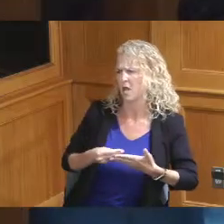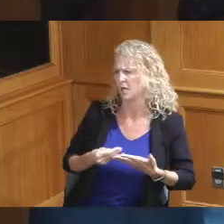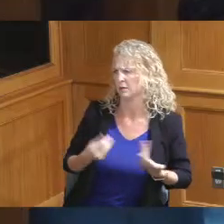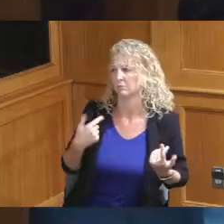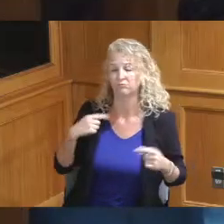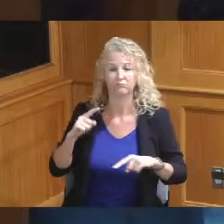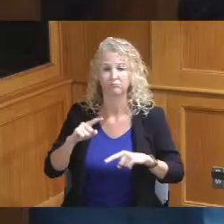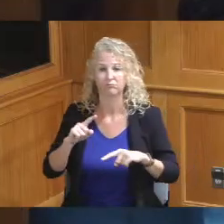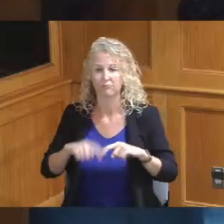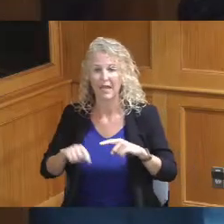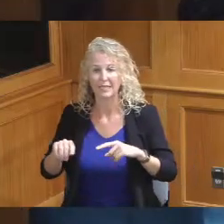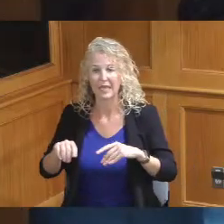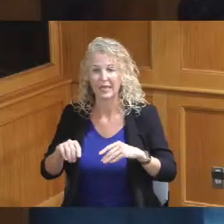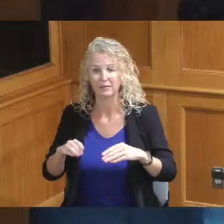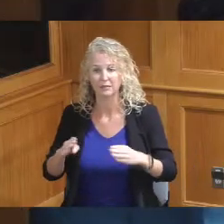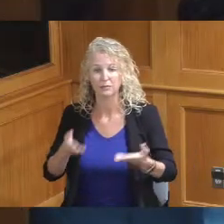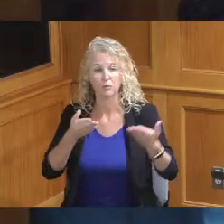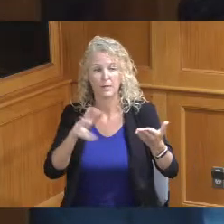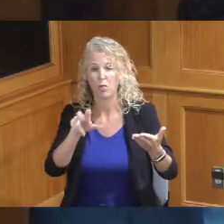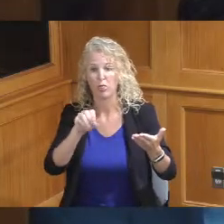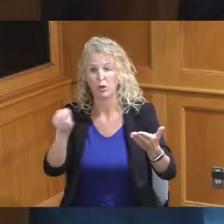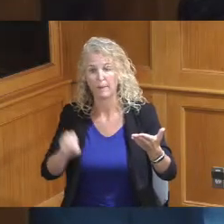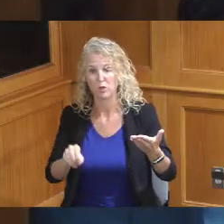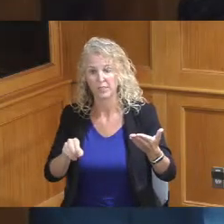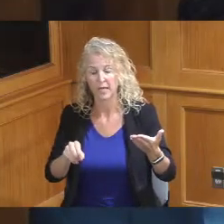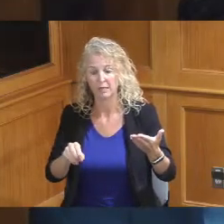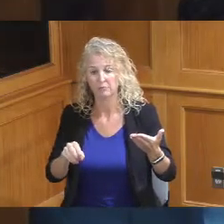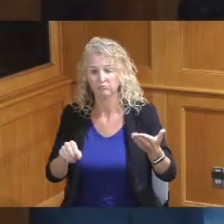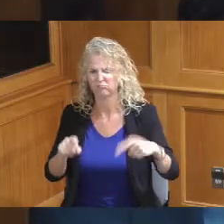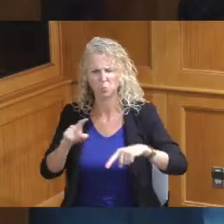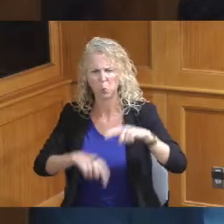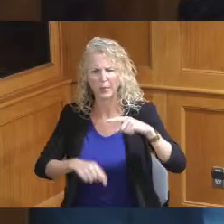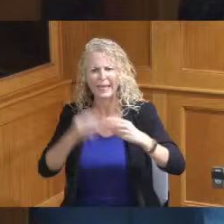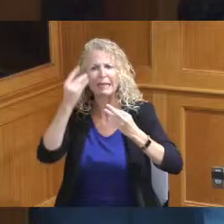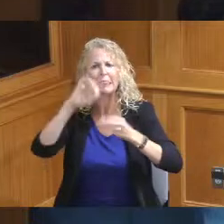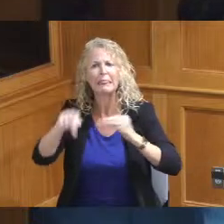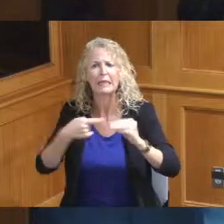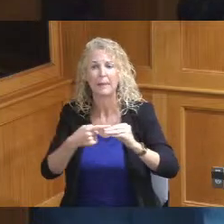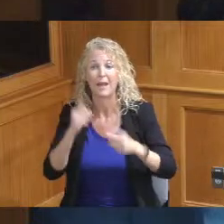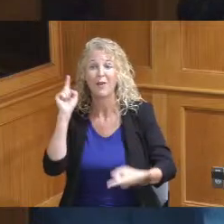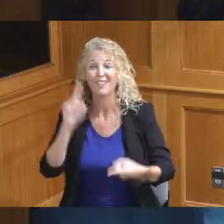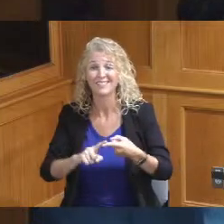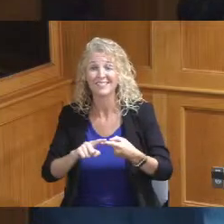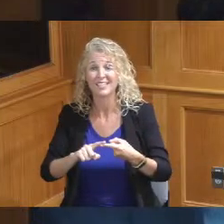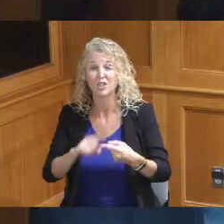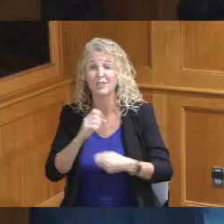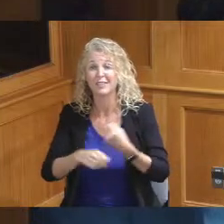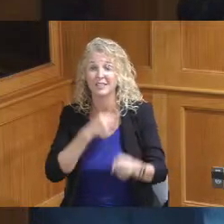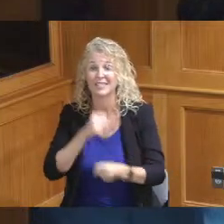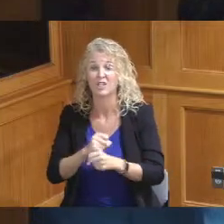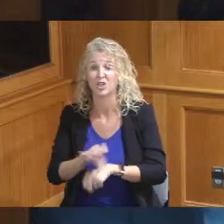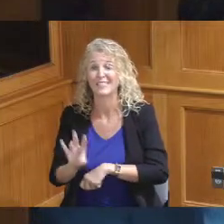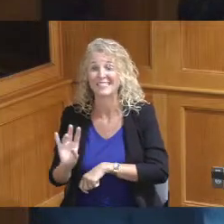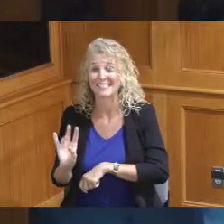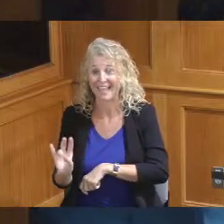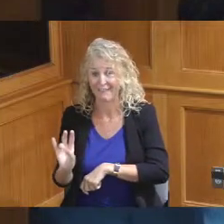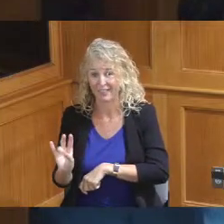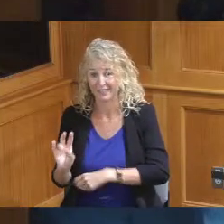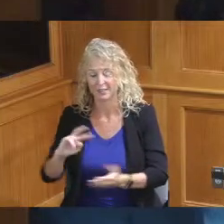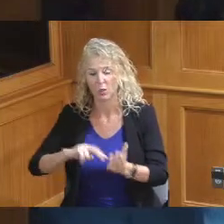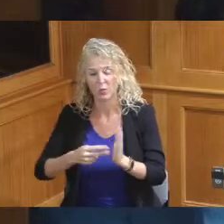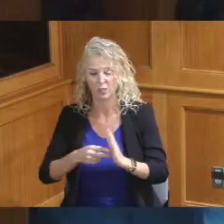be able to introduce 30%. Wouldn't even be able to entertain it until possibly the 7th year, which we then go into